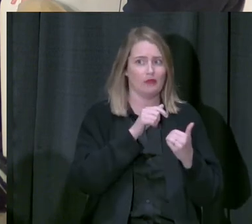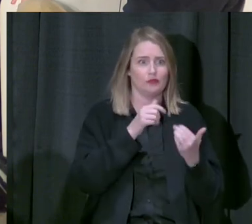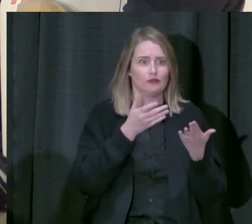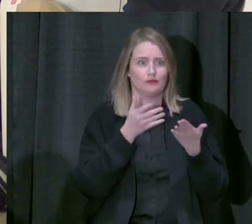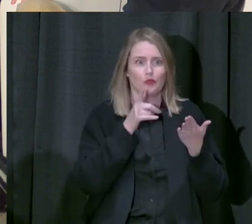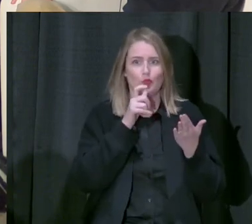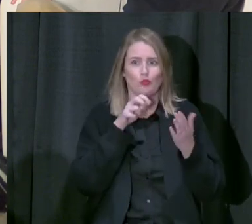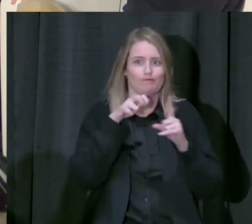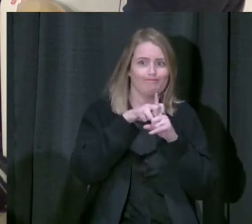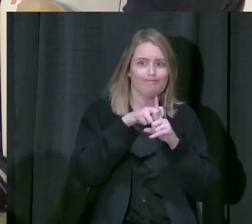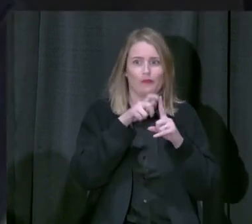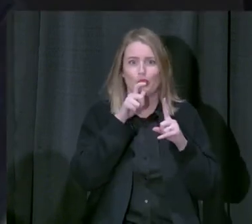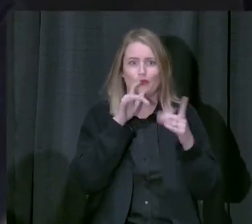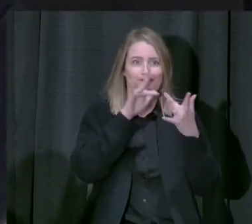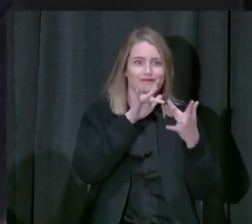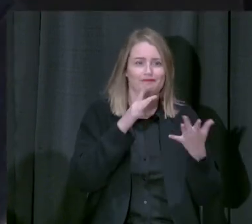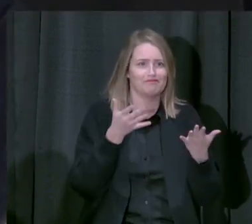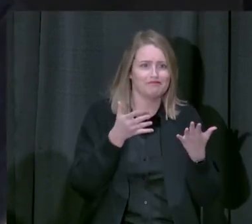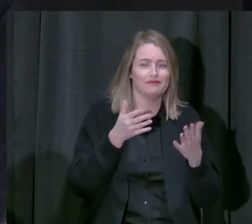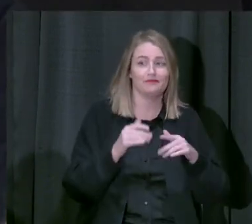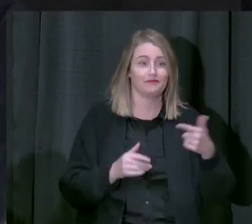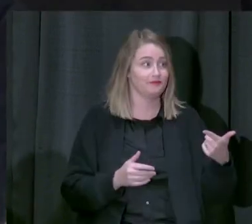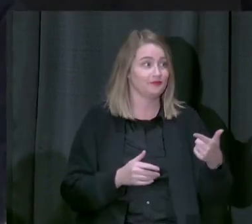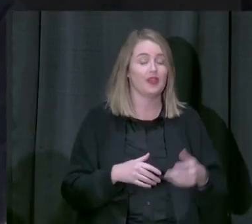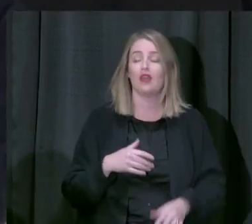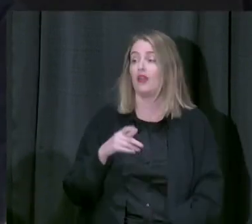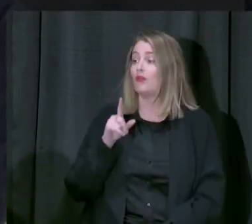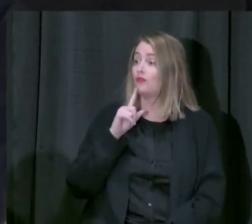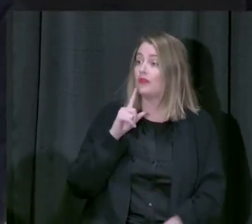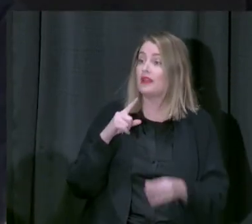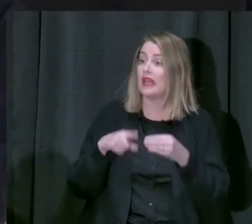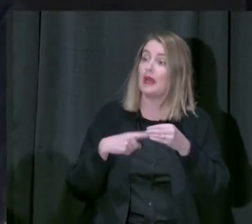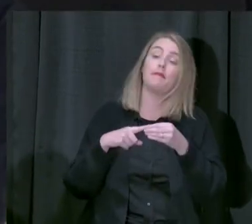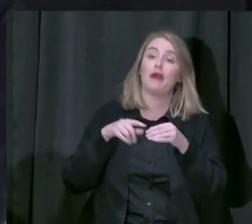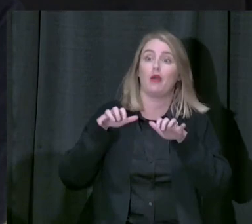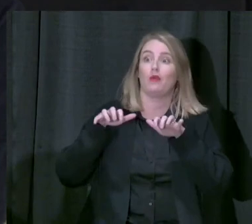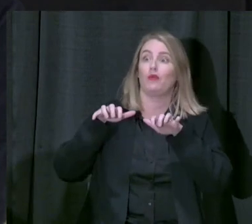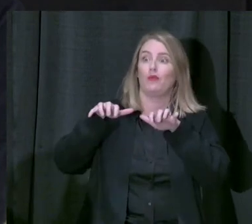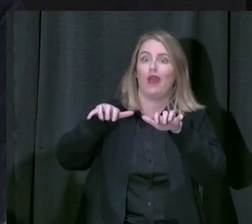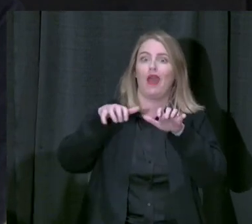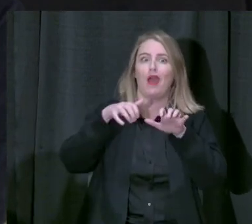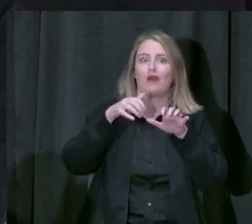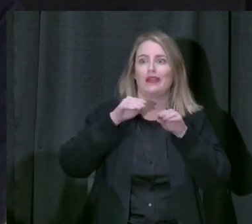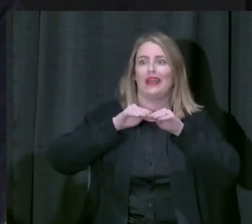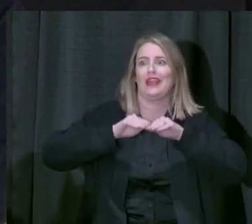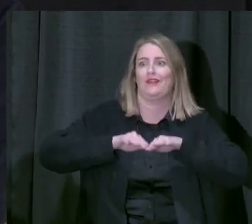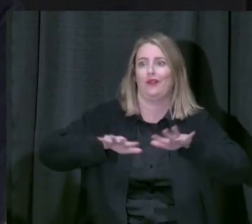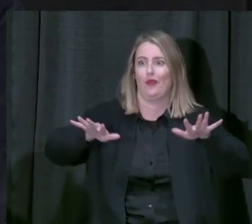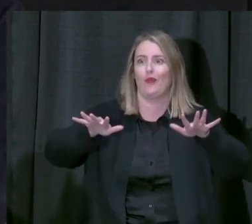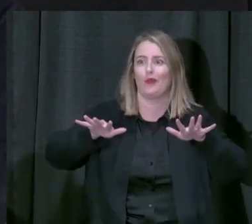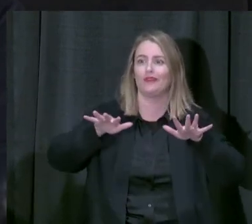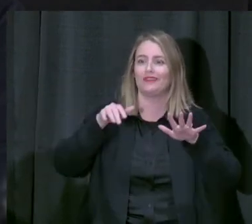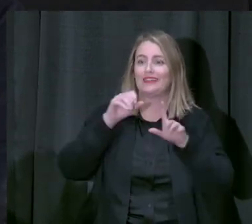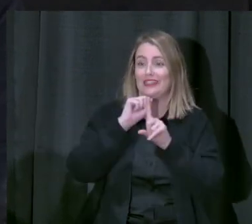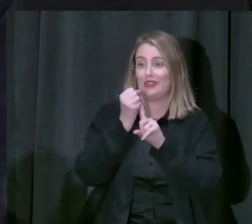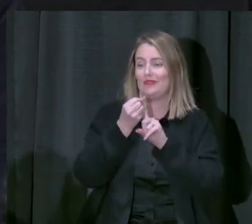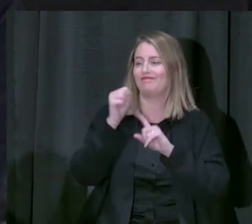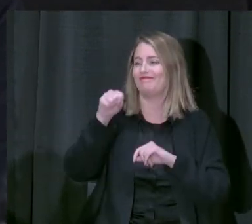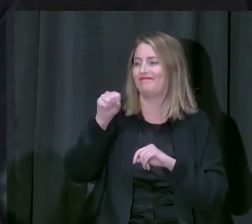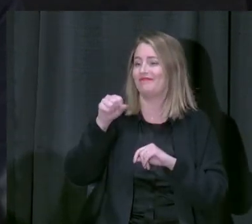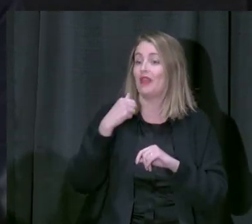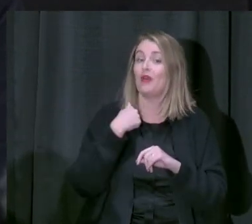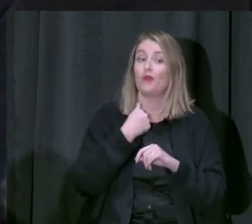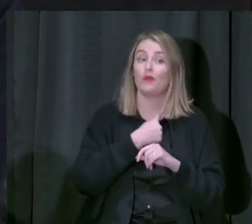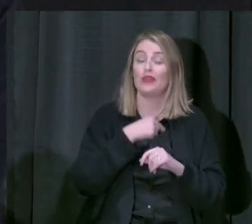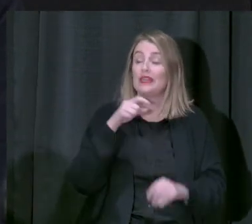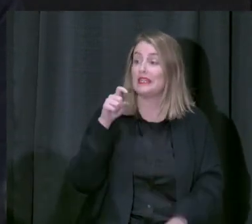should they get in contact? Yeah, it is really about crowdsourcing, crowd-influencing this situation. What we